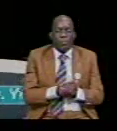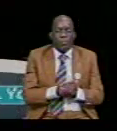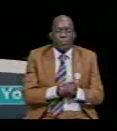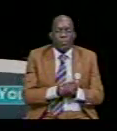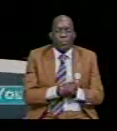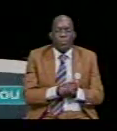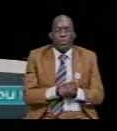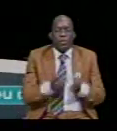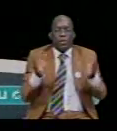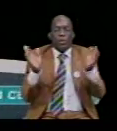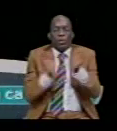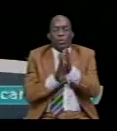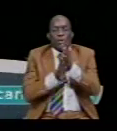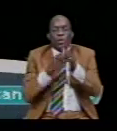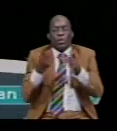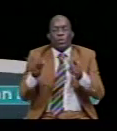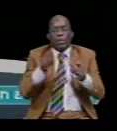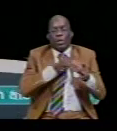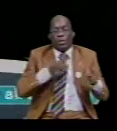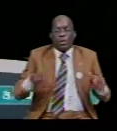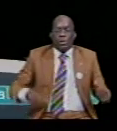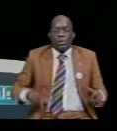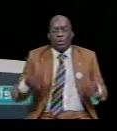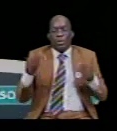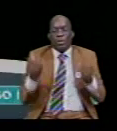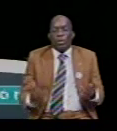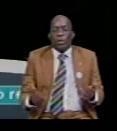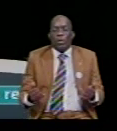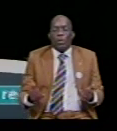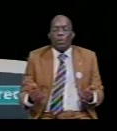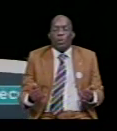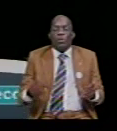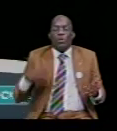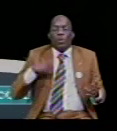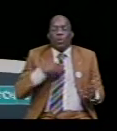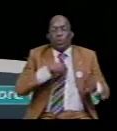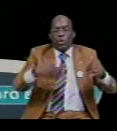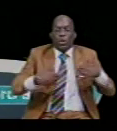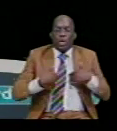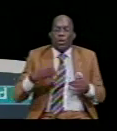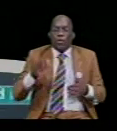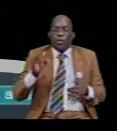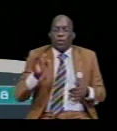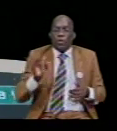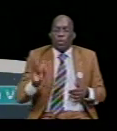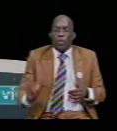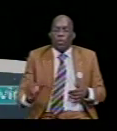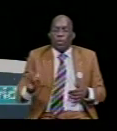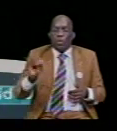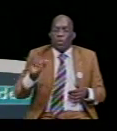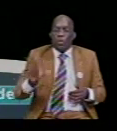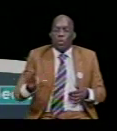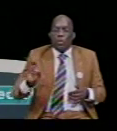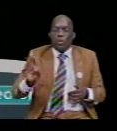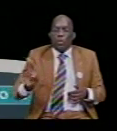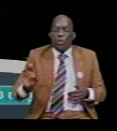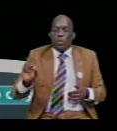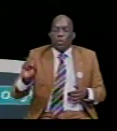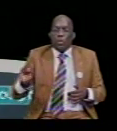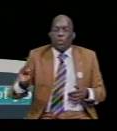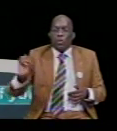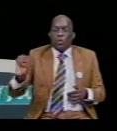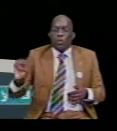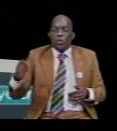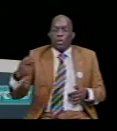Praise the Lord. Now we have Olusegun Kende, who is going to testify what the Lord has done.